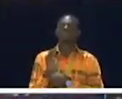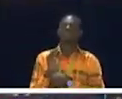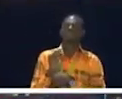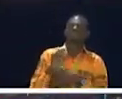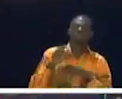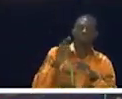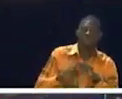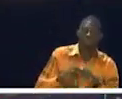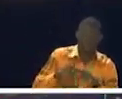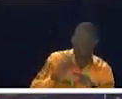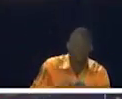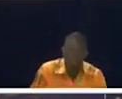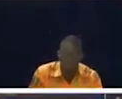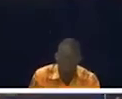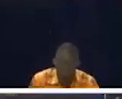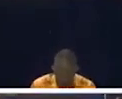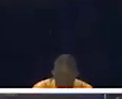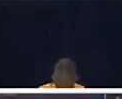Wonderful,